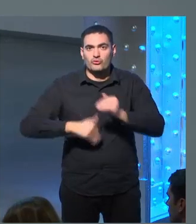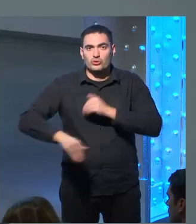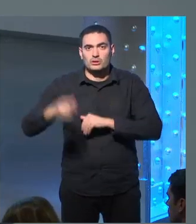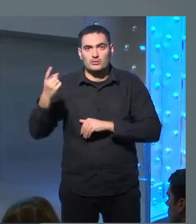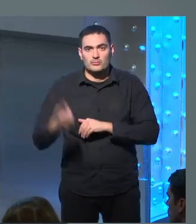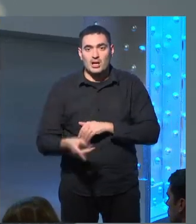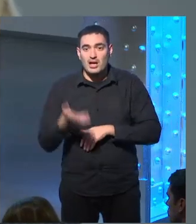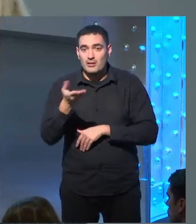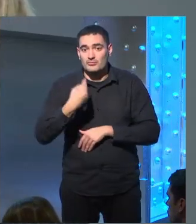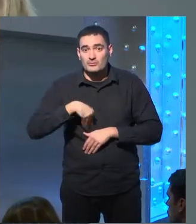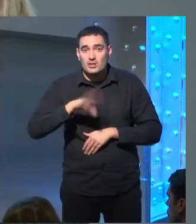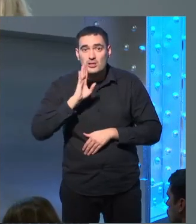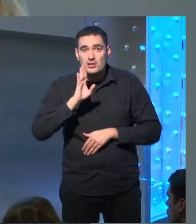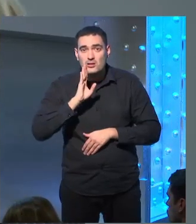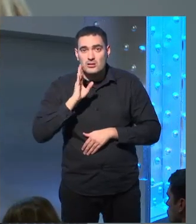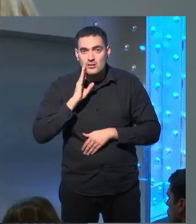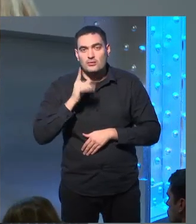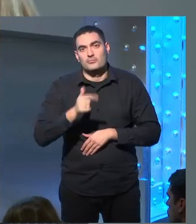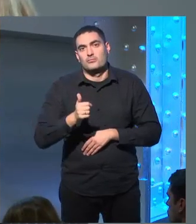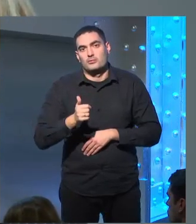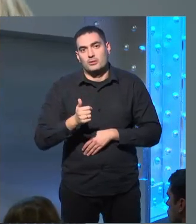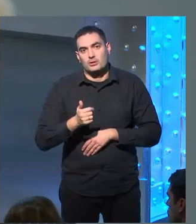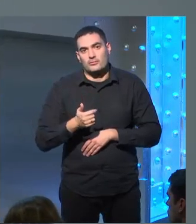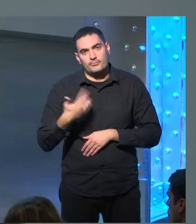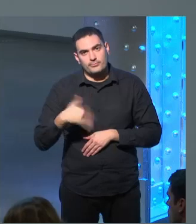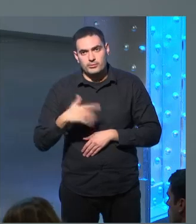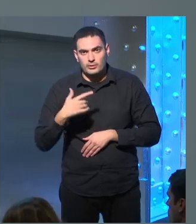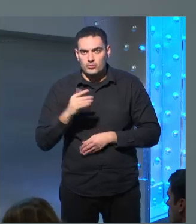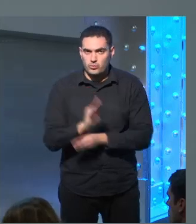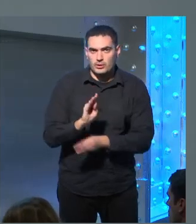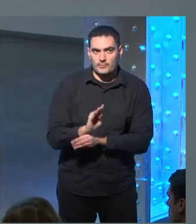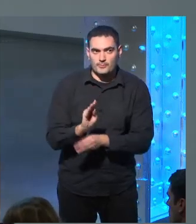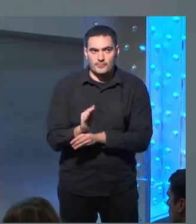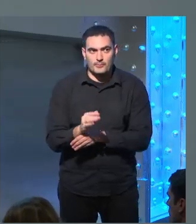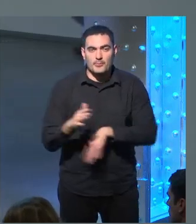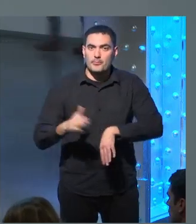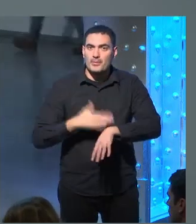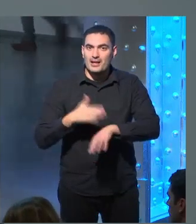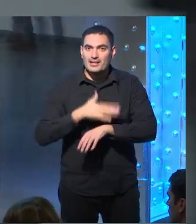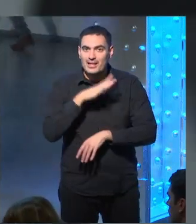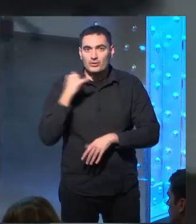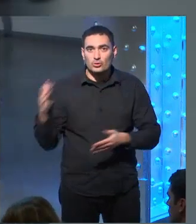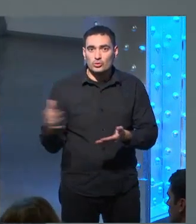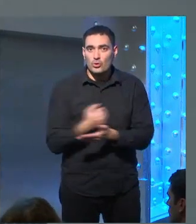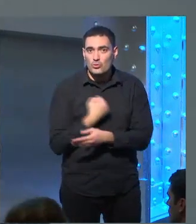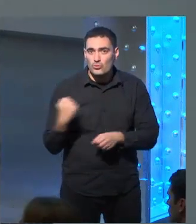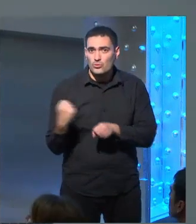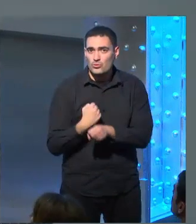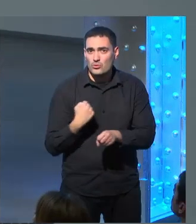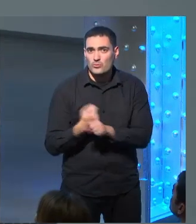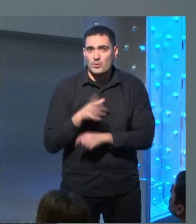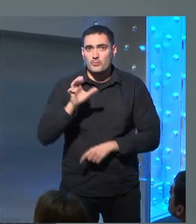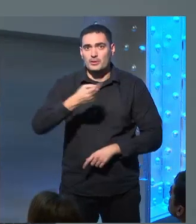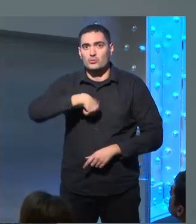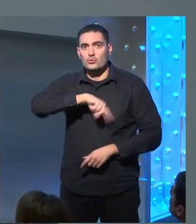security of their present and future job, and that's where everything is at